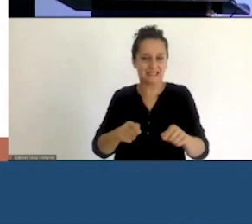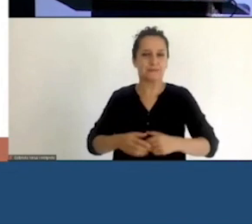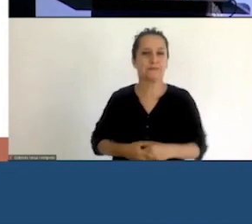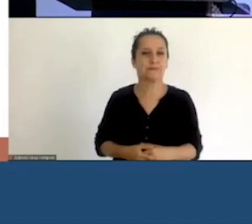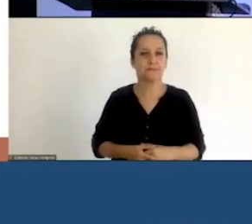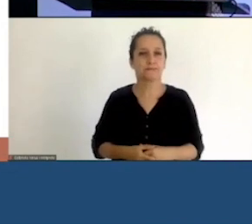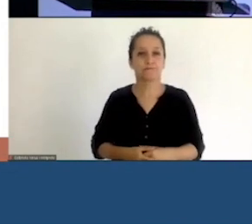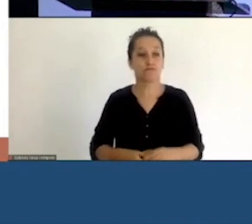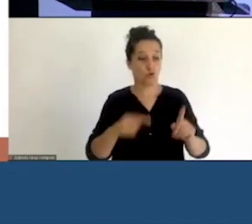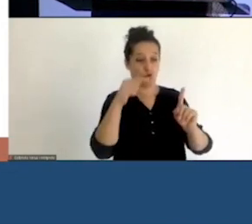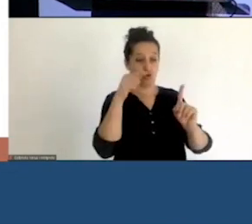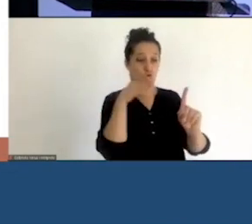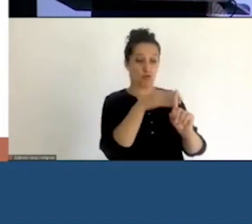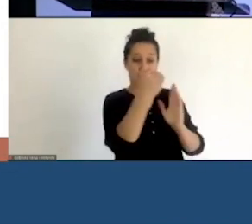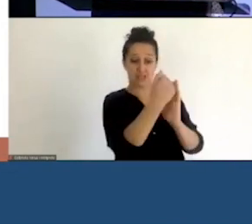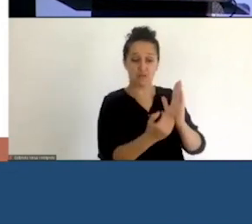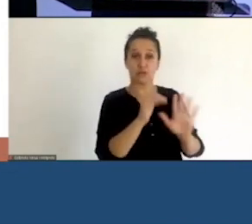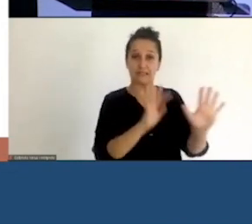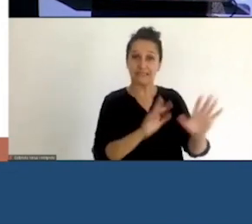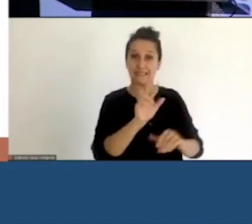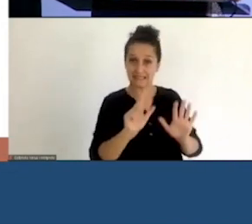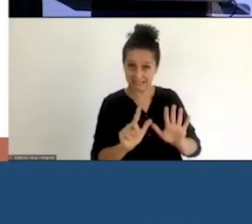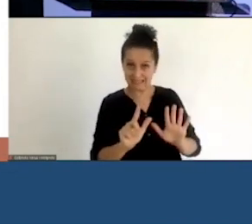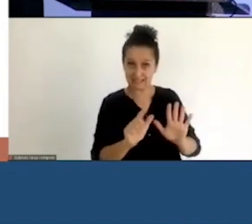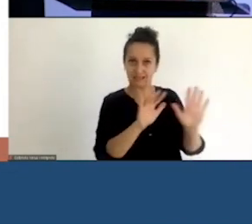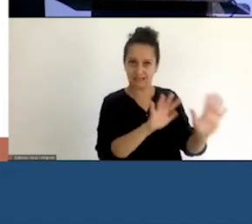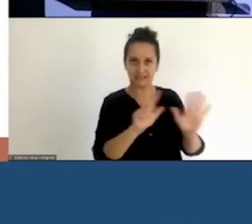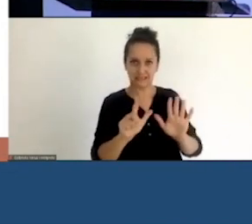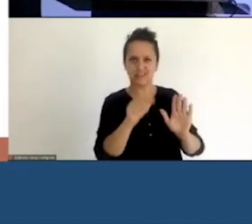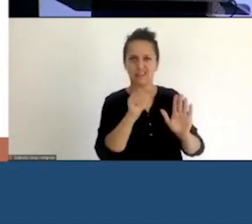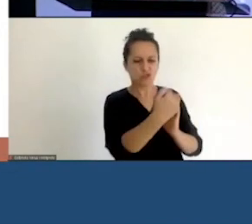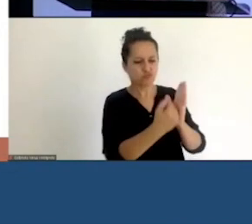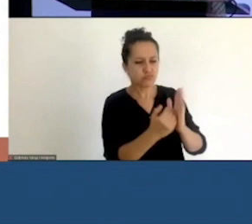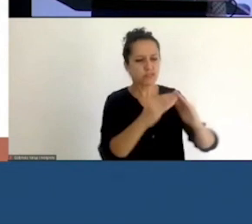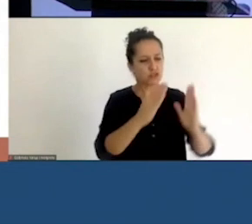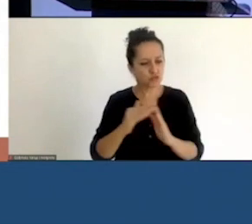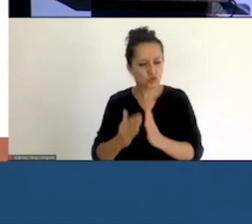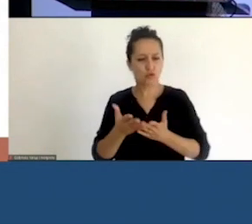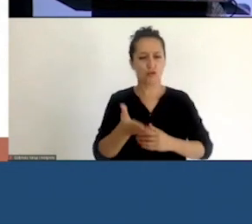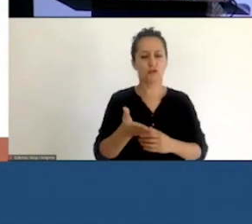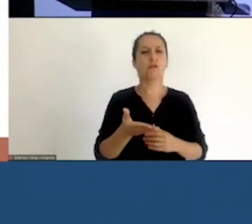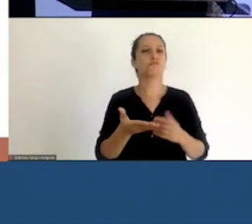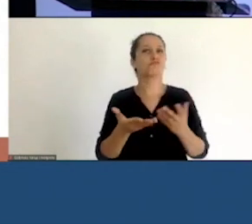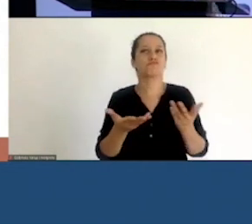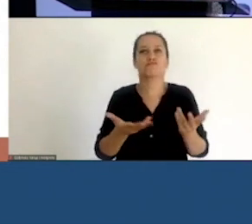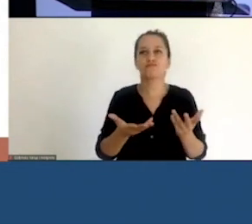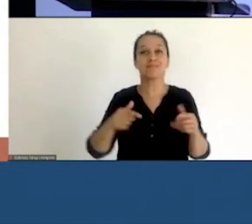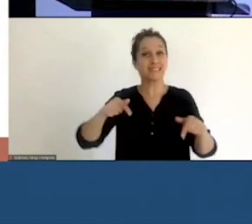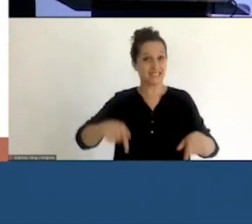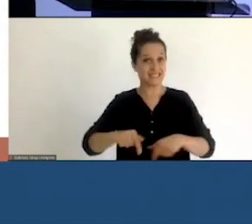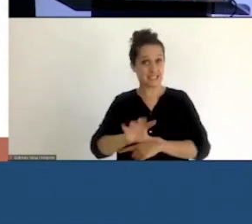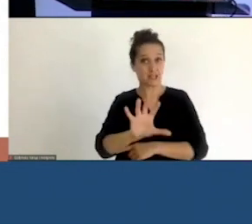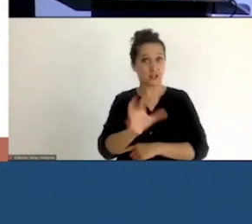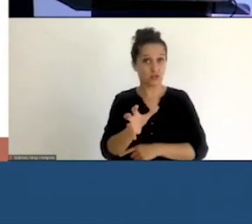about Target 17, institutional goals, implementation means where we stand.